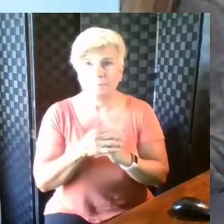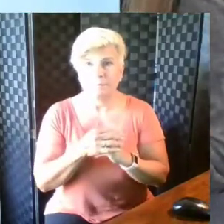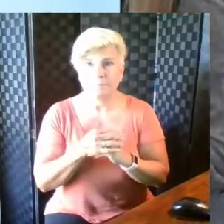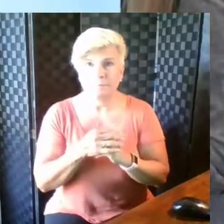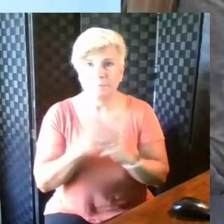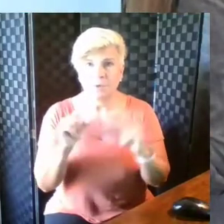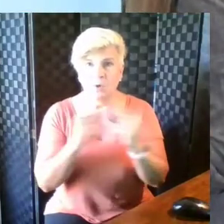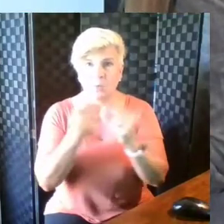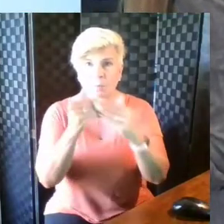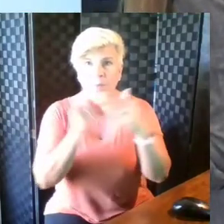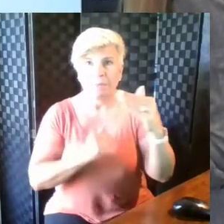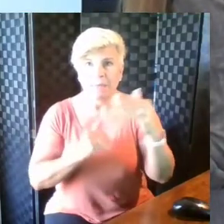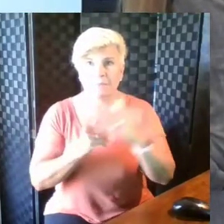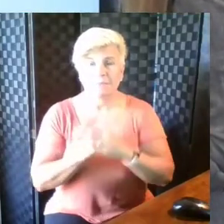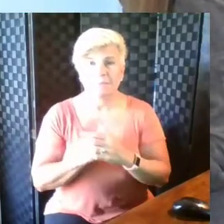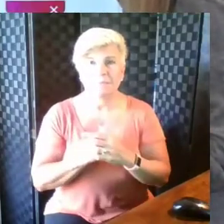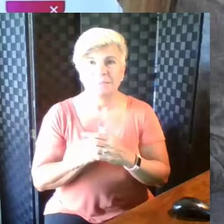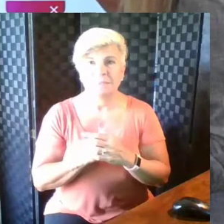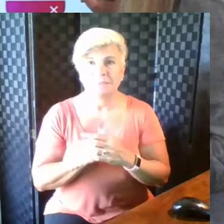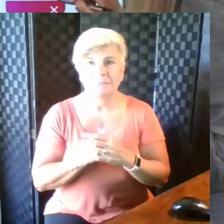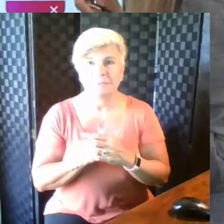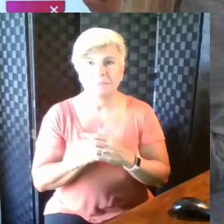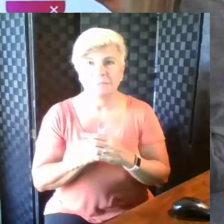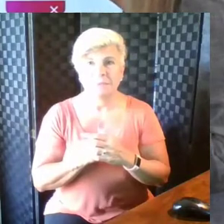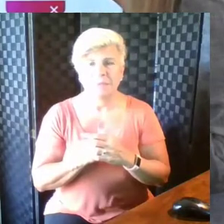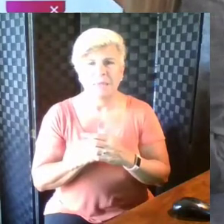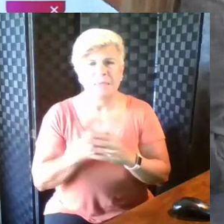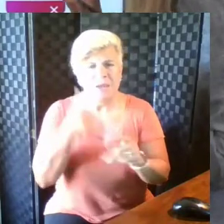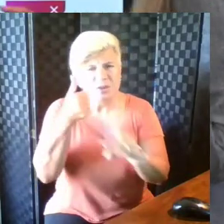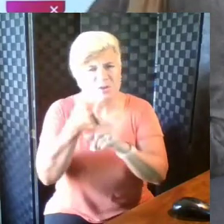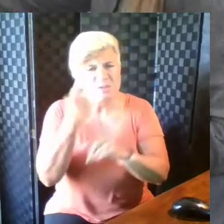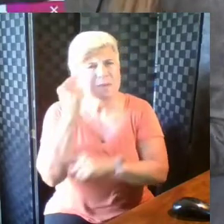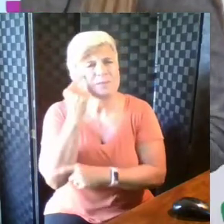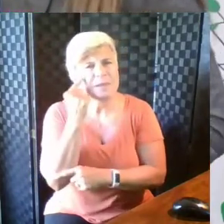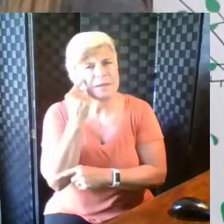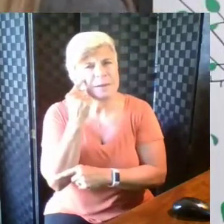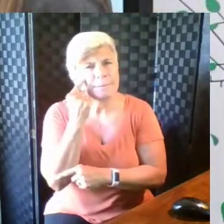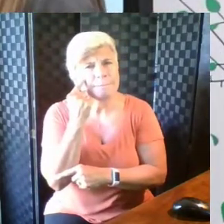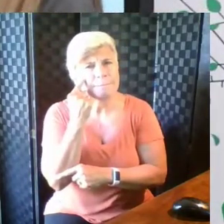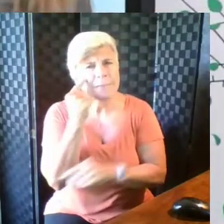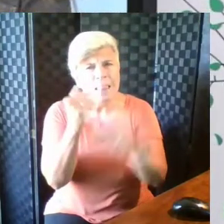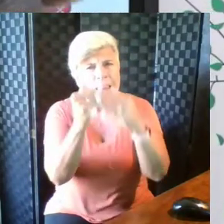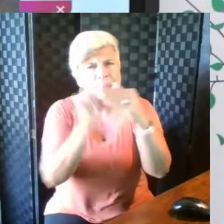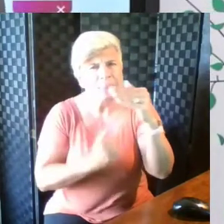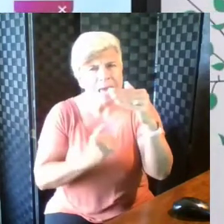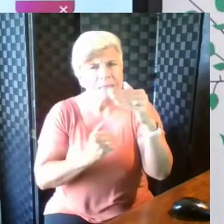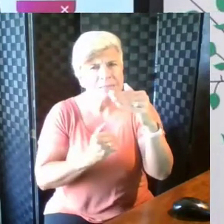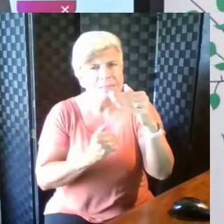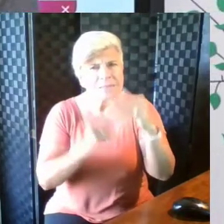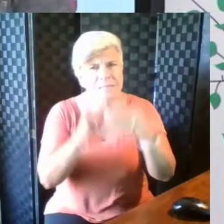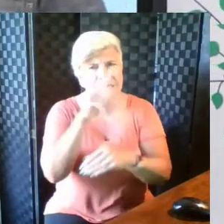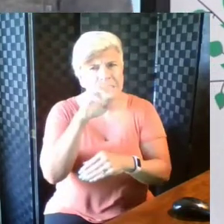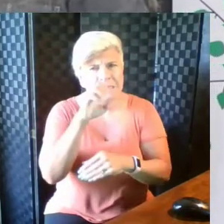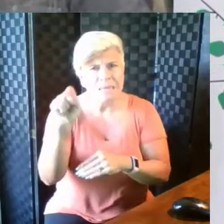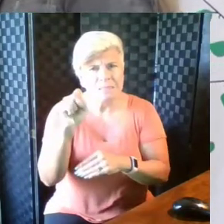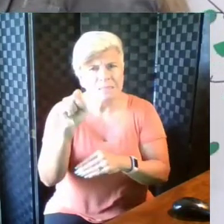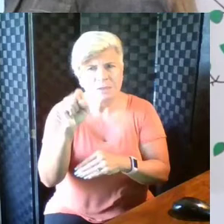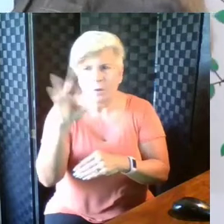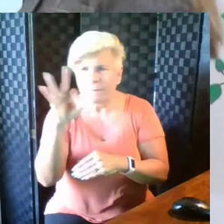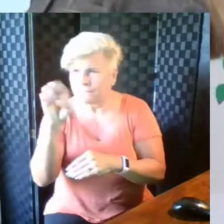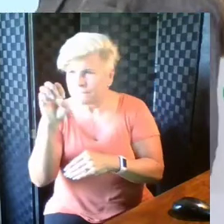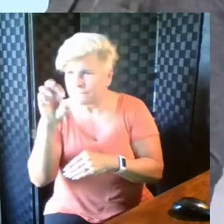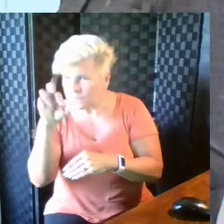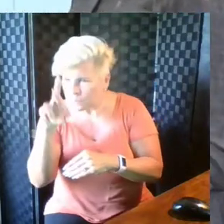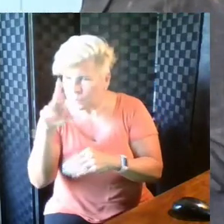a group with less. Take a moment at home and think about how many would we put here. And I'll give you some time.